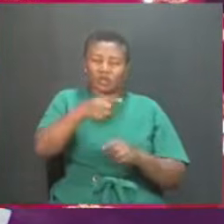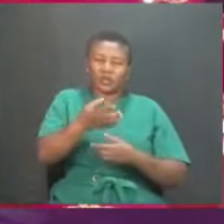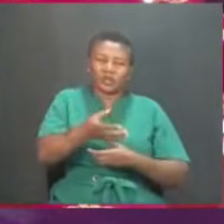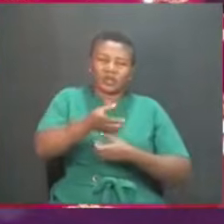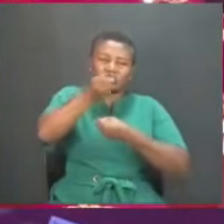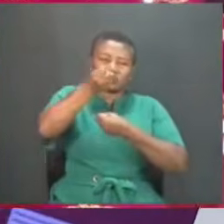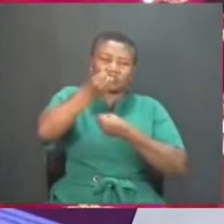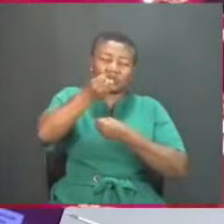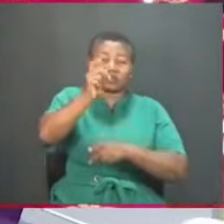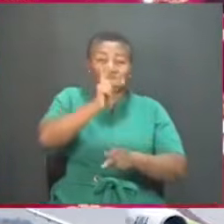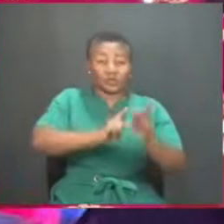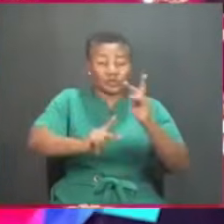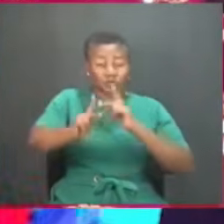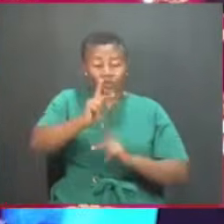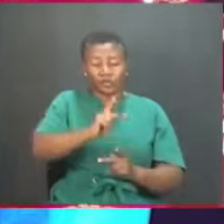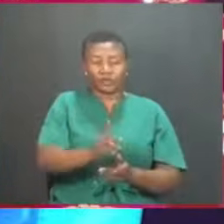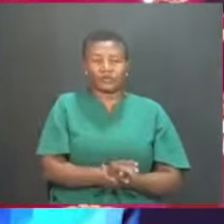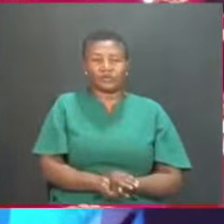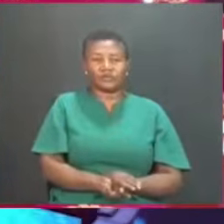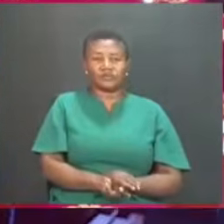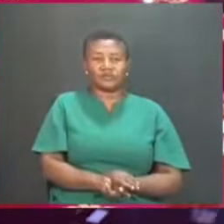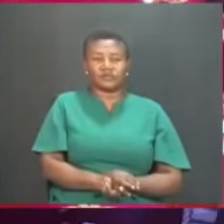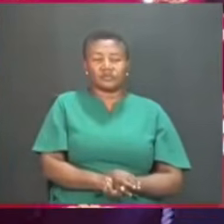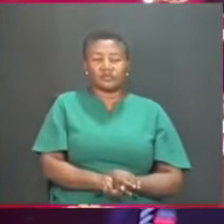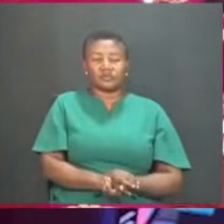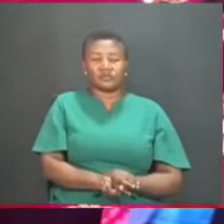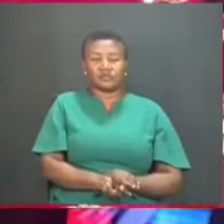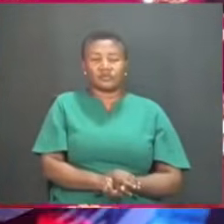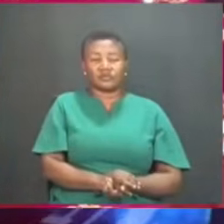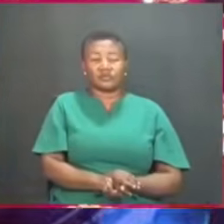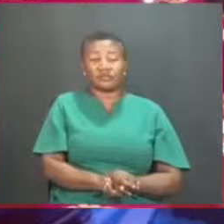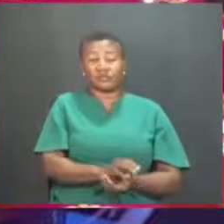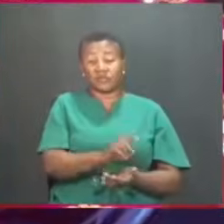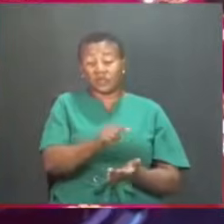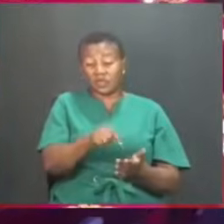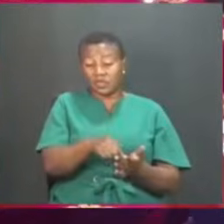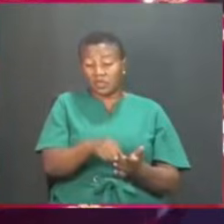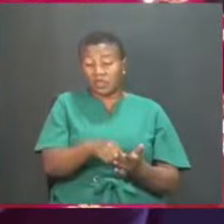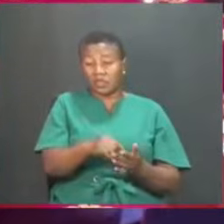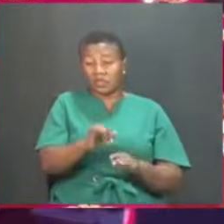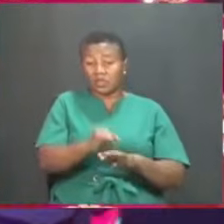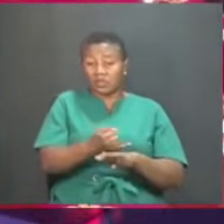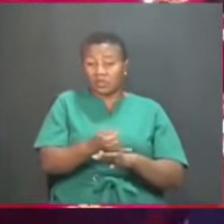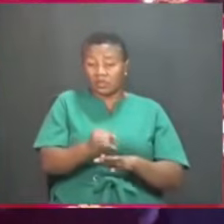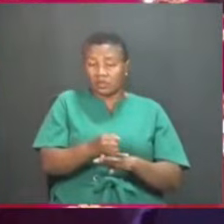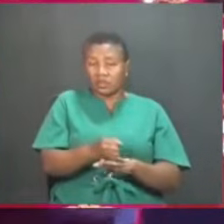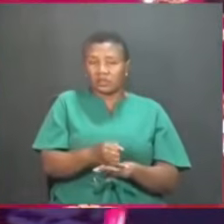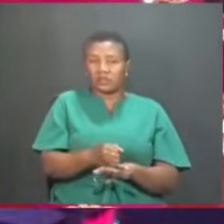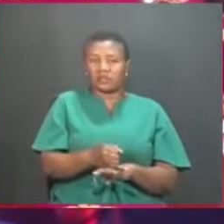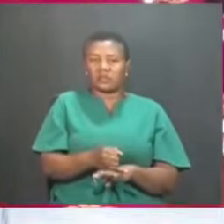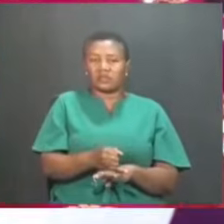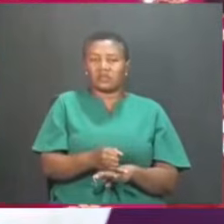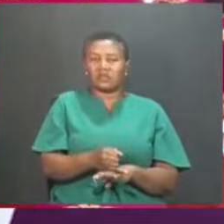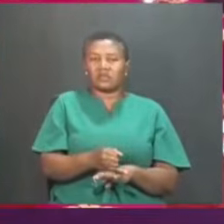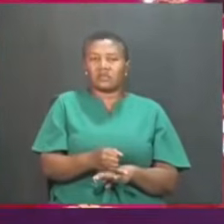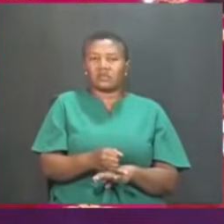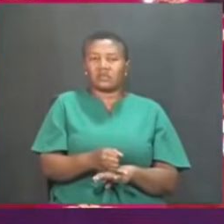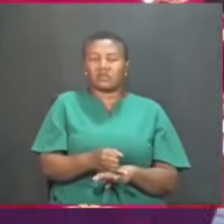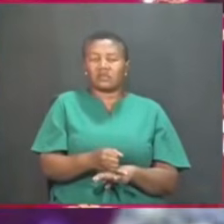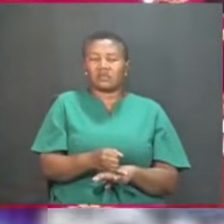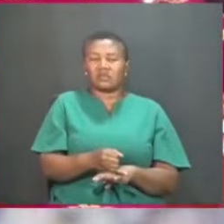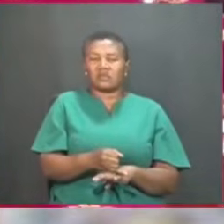the people. So this is an institution that we revere. And in